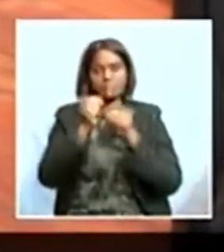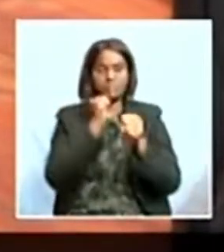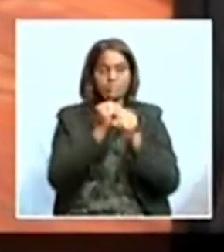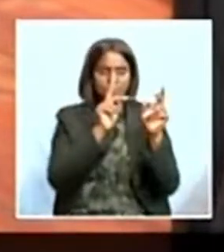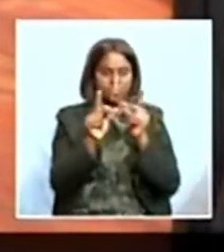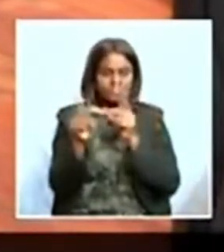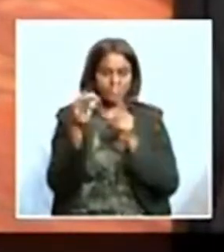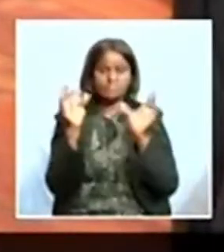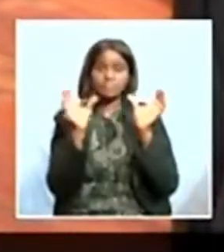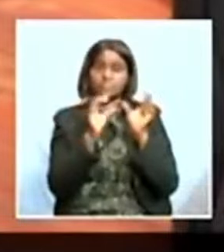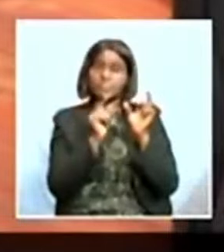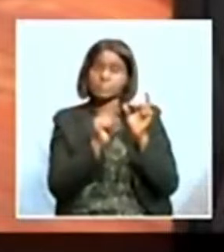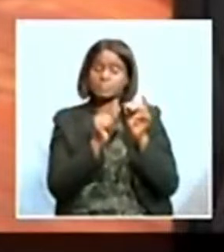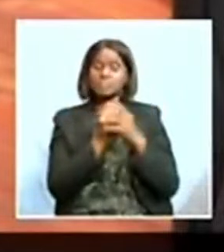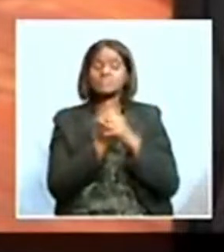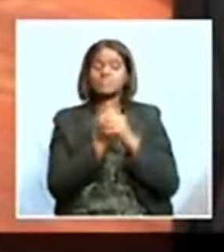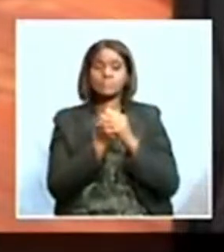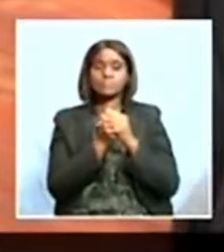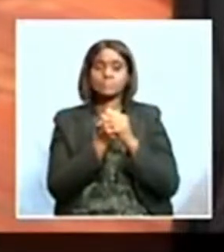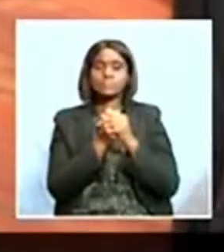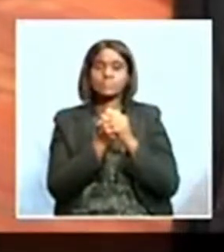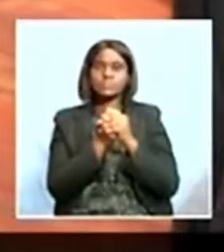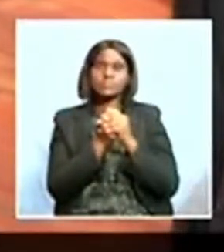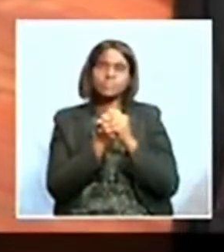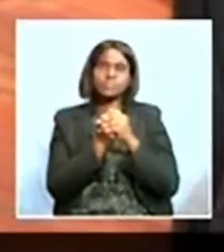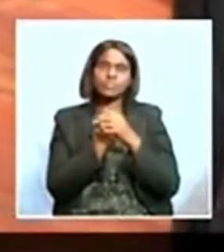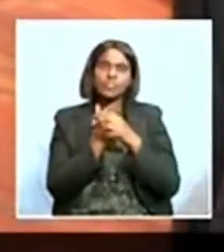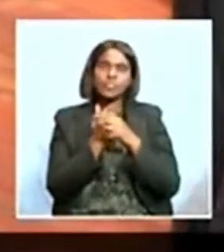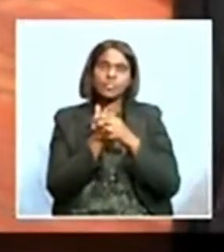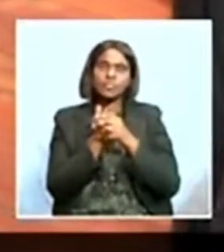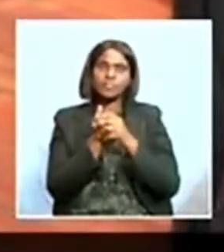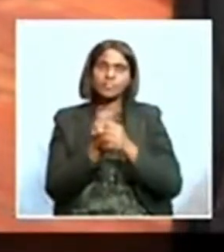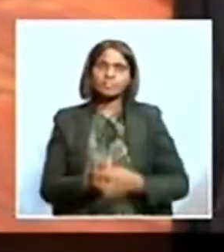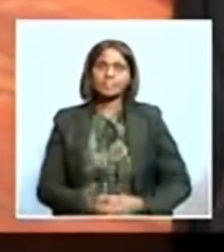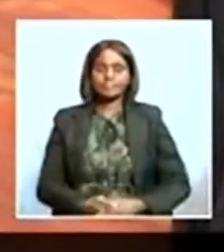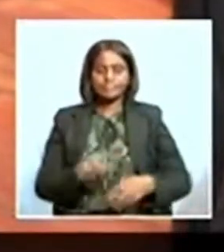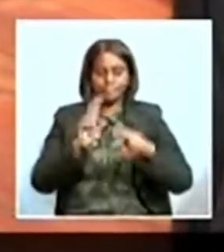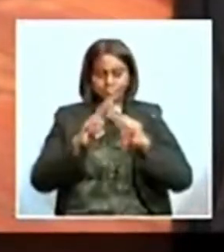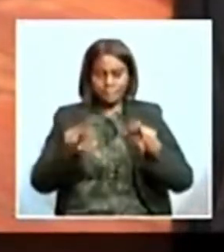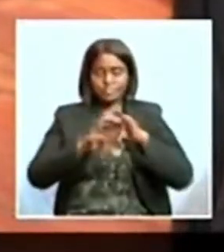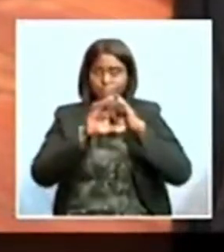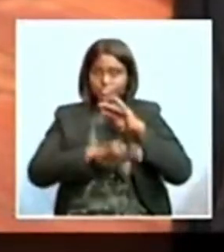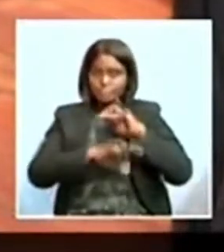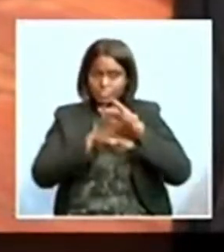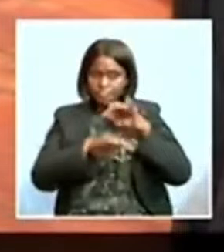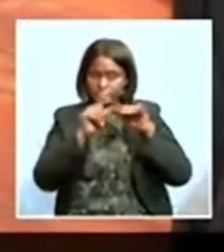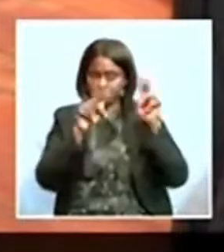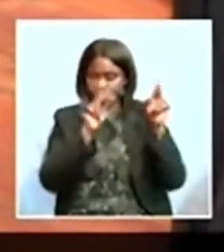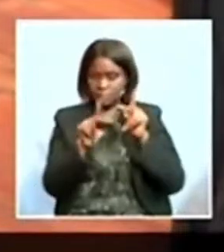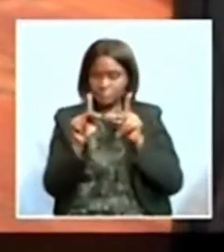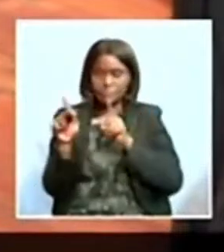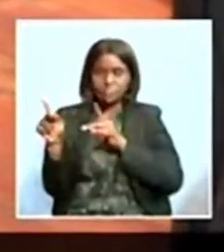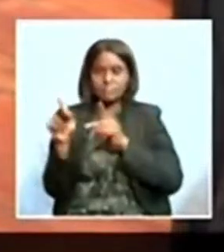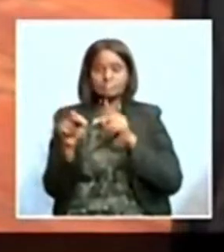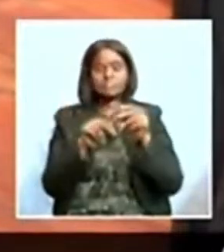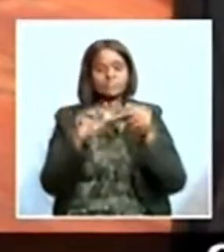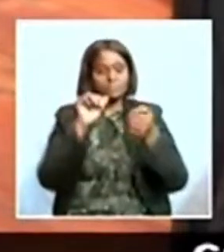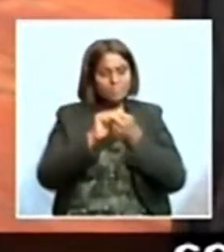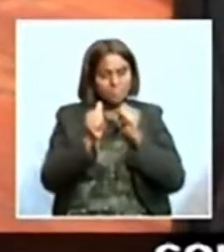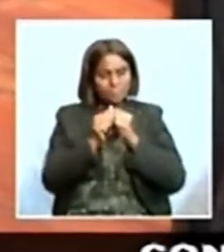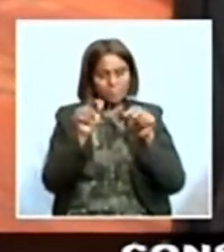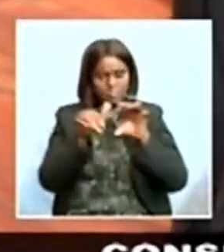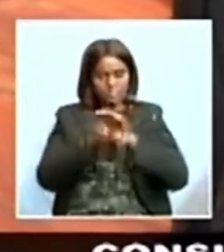We refer you to Appendix 4. Remedial measure, management wishes to submit that it will ensure timely implementation of budgeted programs